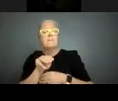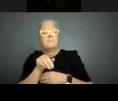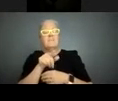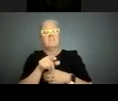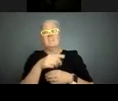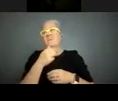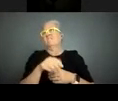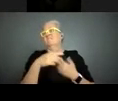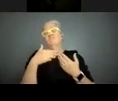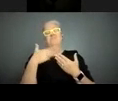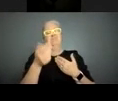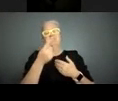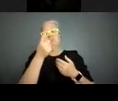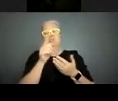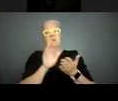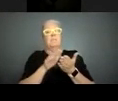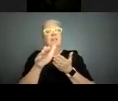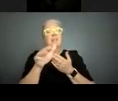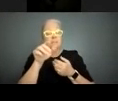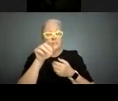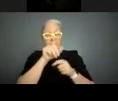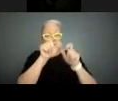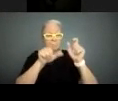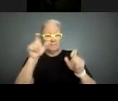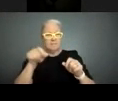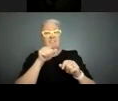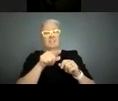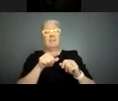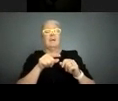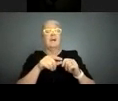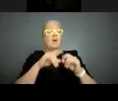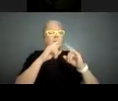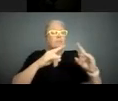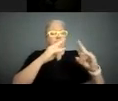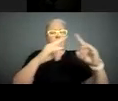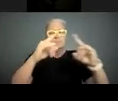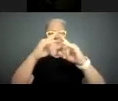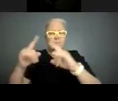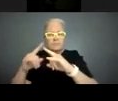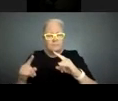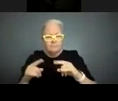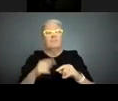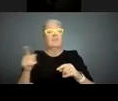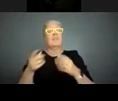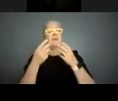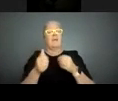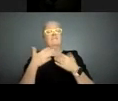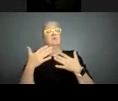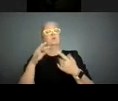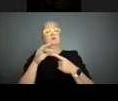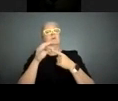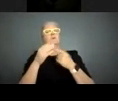worked with the schools around using the SSA across, which is now across the whole country, and will be mentioned in the next